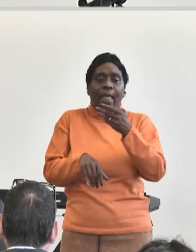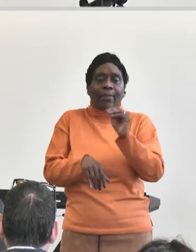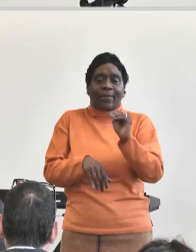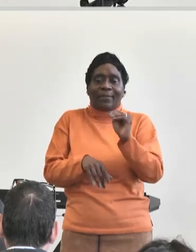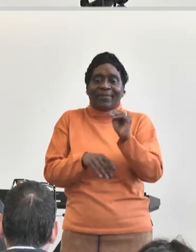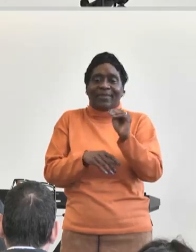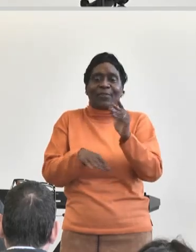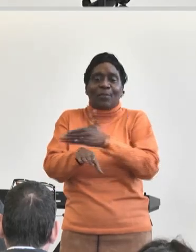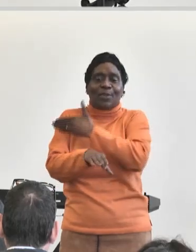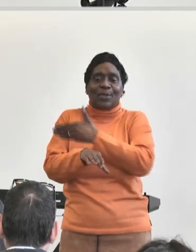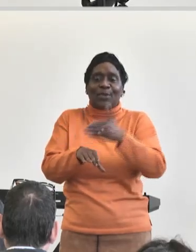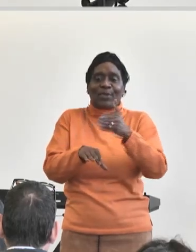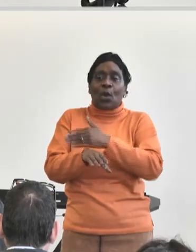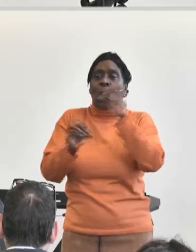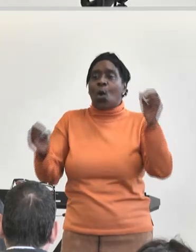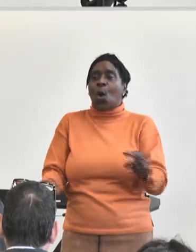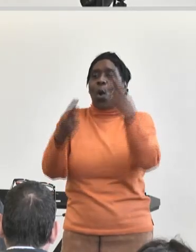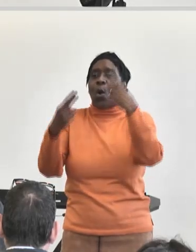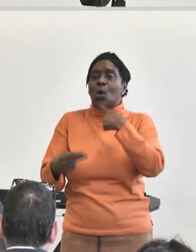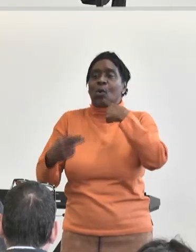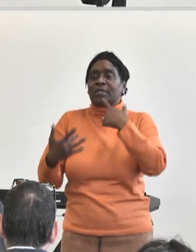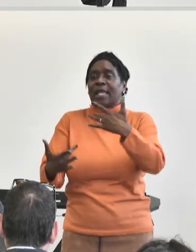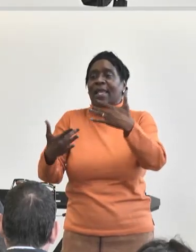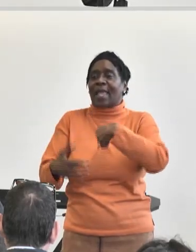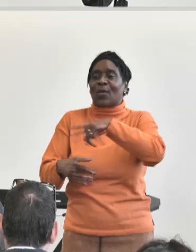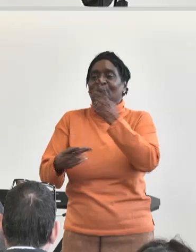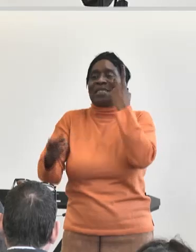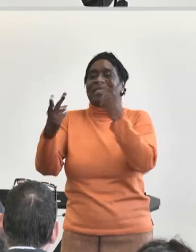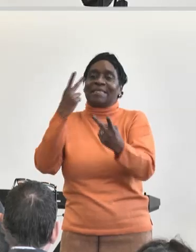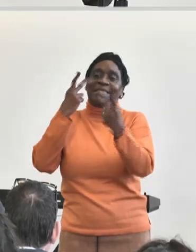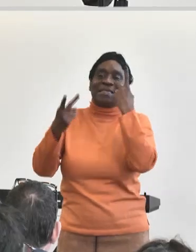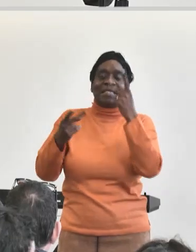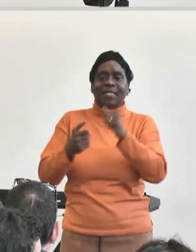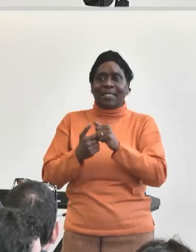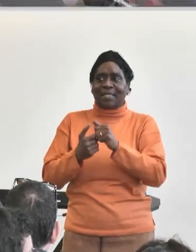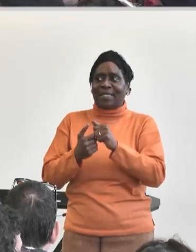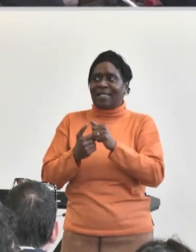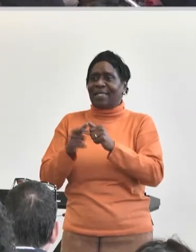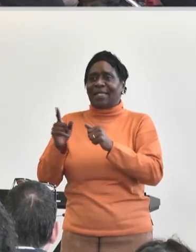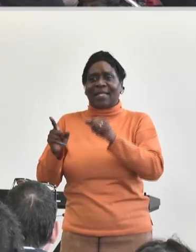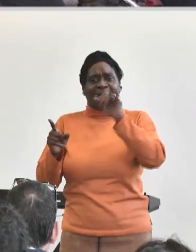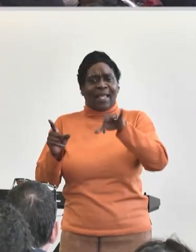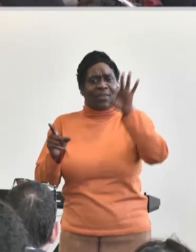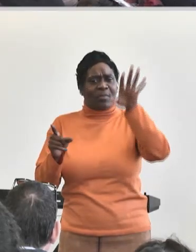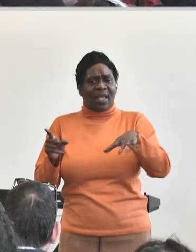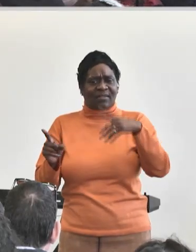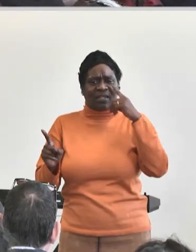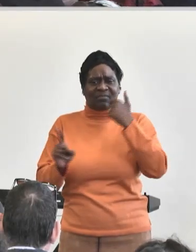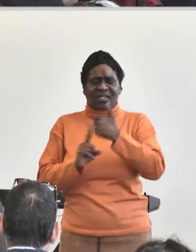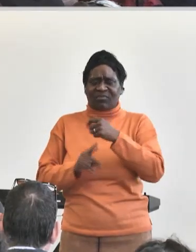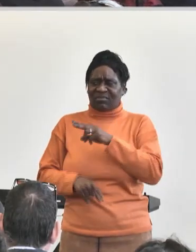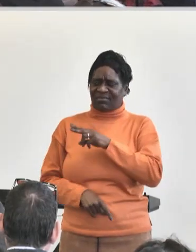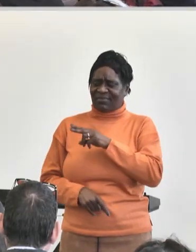himno nacional. And everybody had to stand up. Y todos se tuvieron que parar. That pastor loved that organist all of a sudden. Entonces el pastor